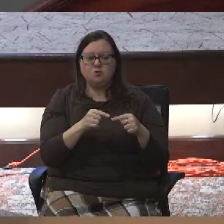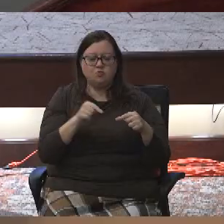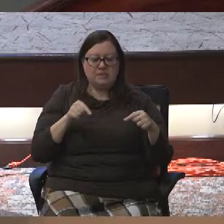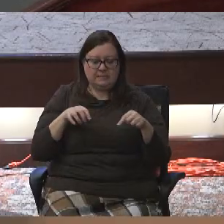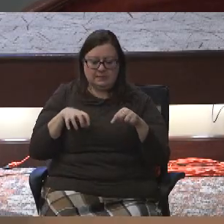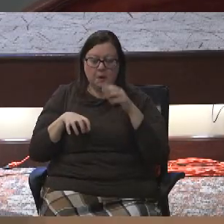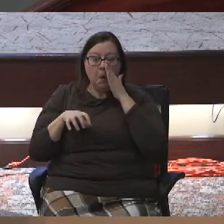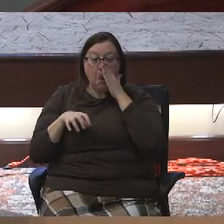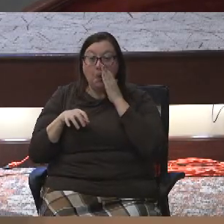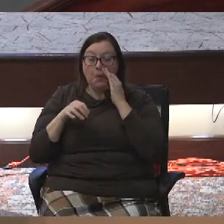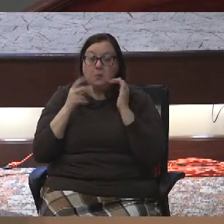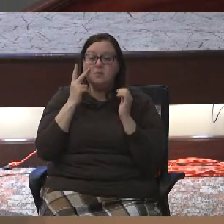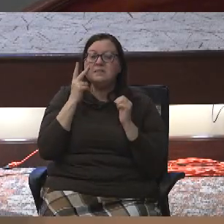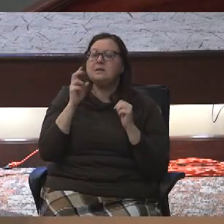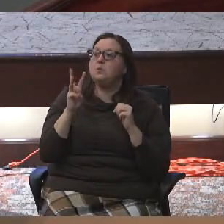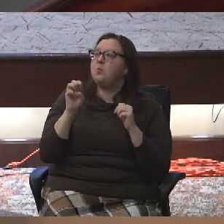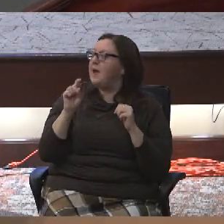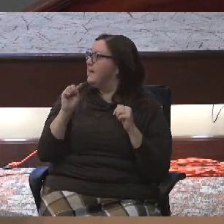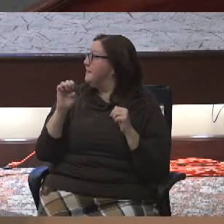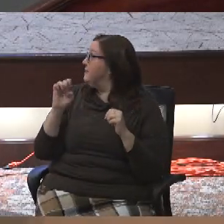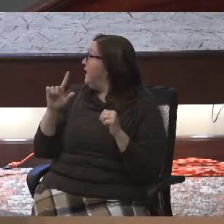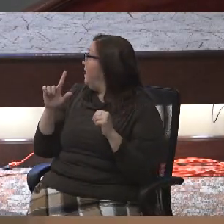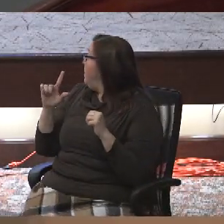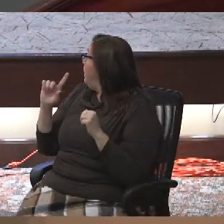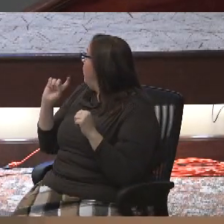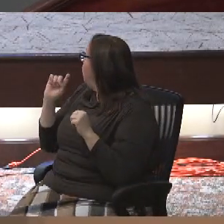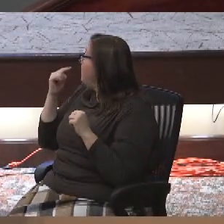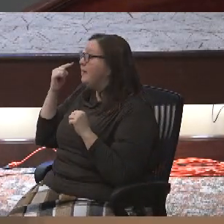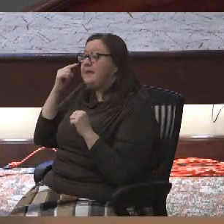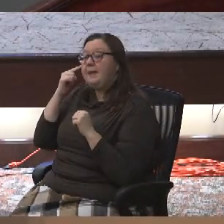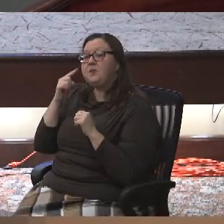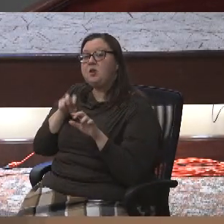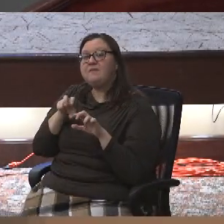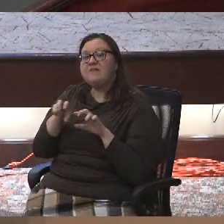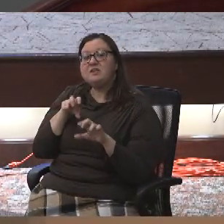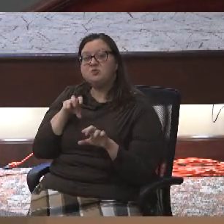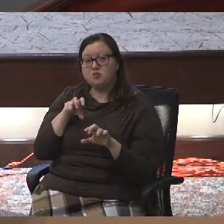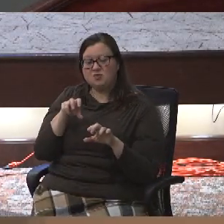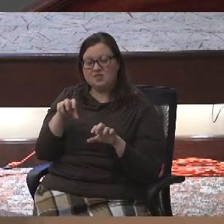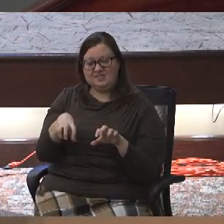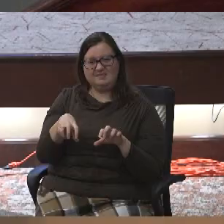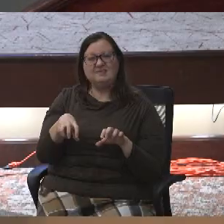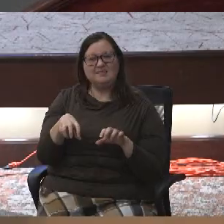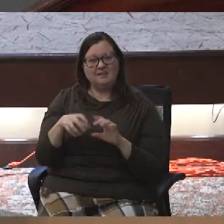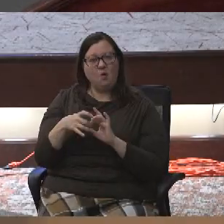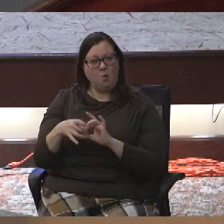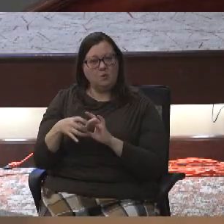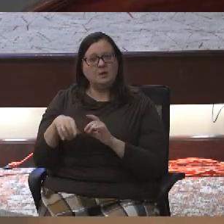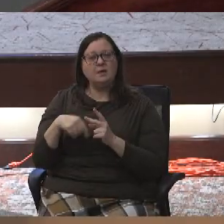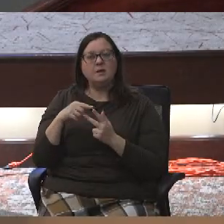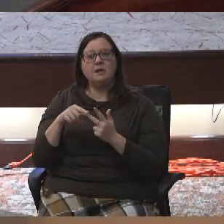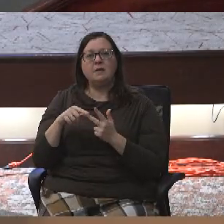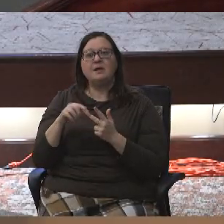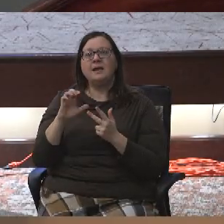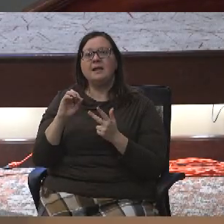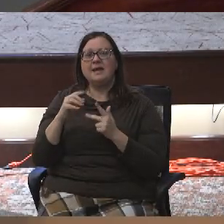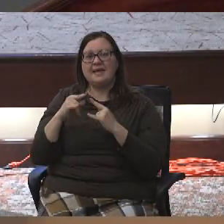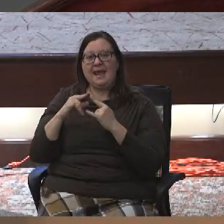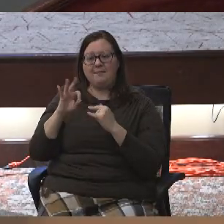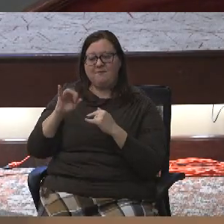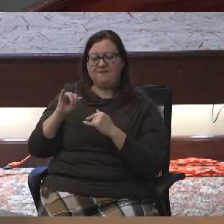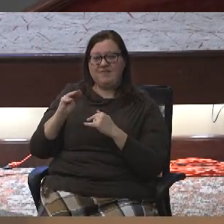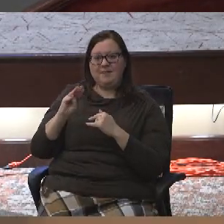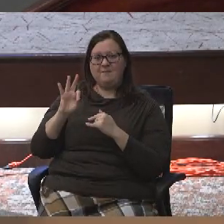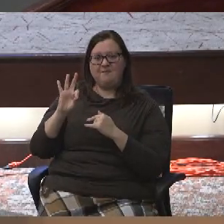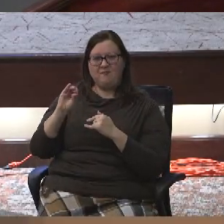Westdale Capital Investors. That's Joe Beard and Andrew Schmeltikoff. And then right next to that is Camp Fimfo, which is